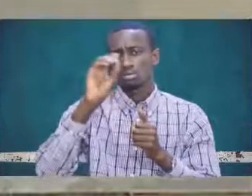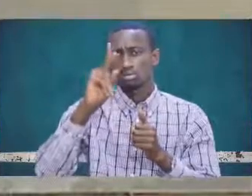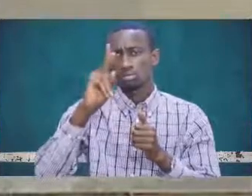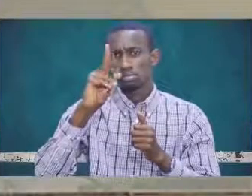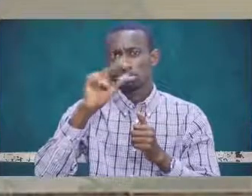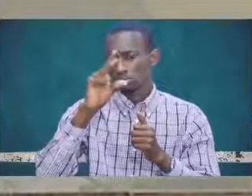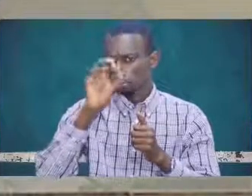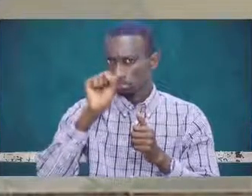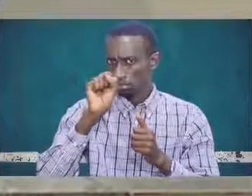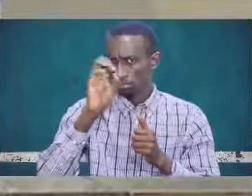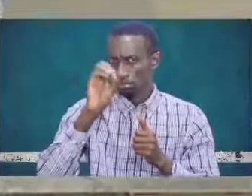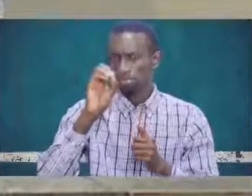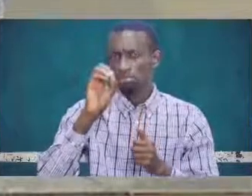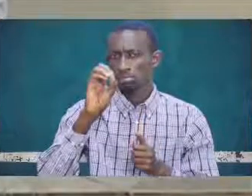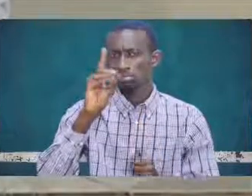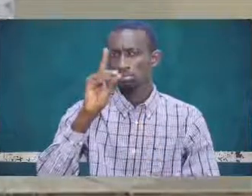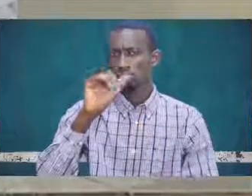bicarbonate.